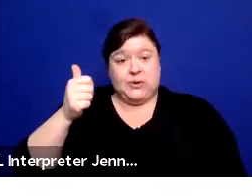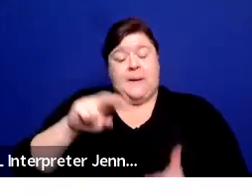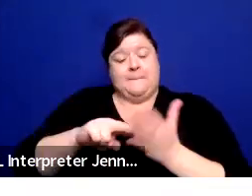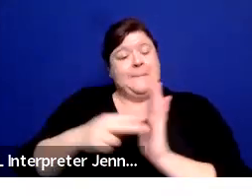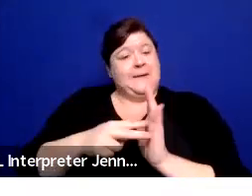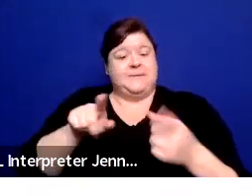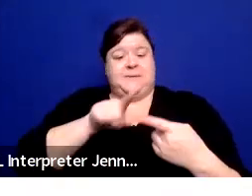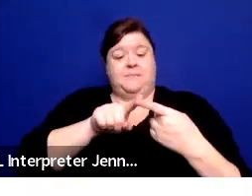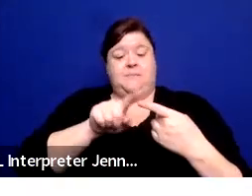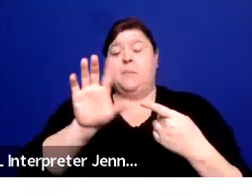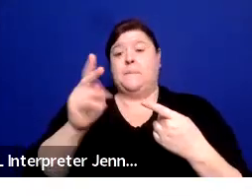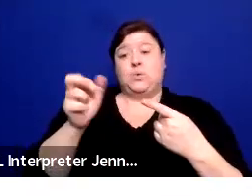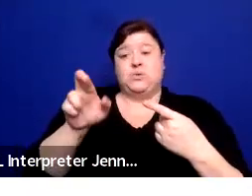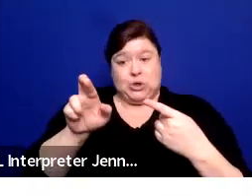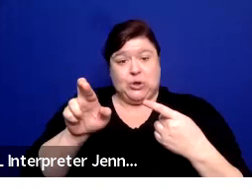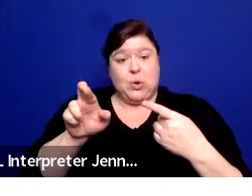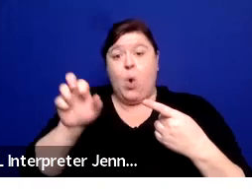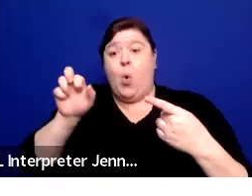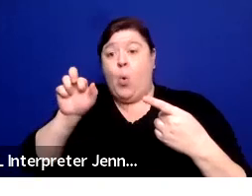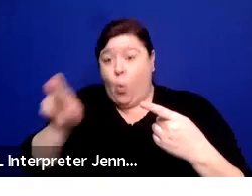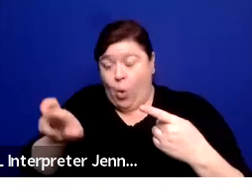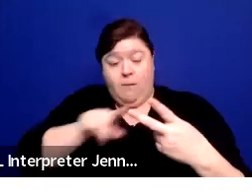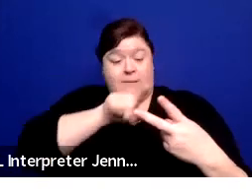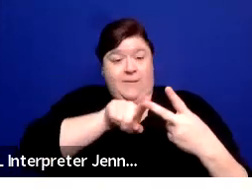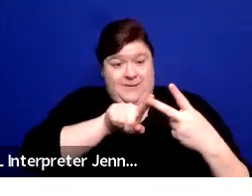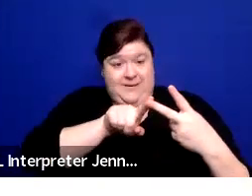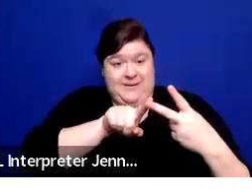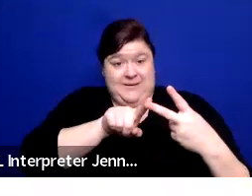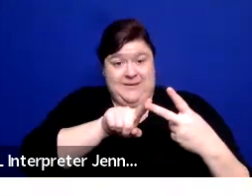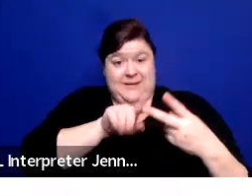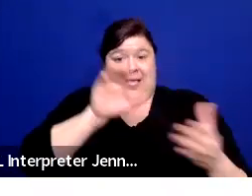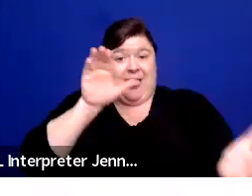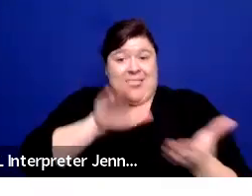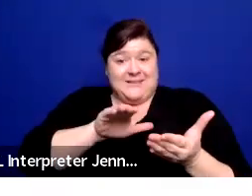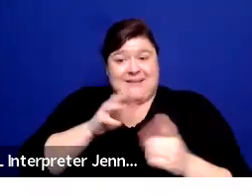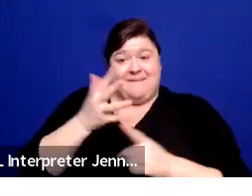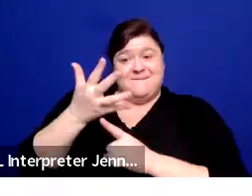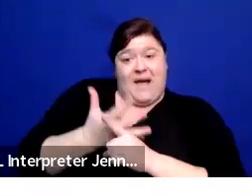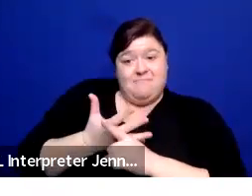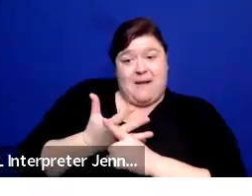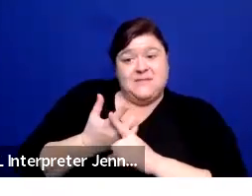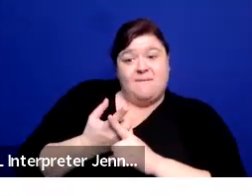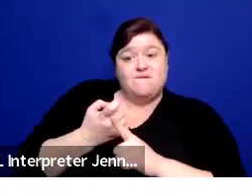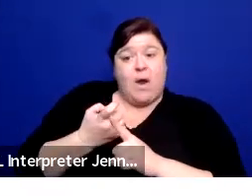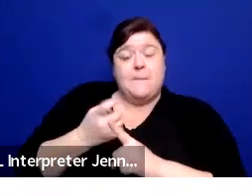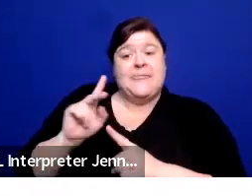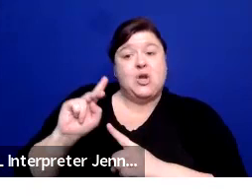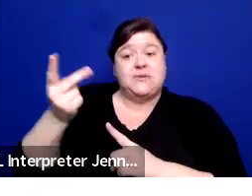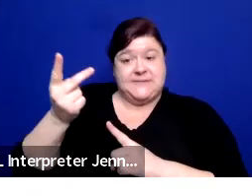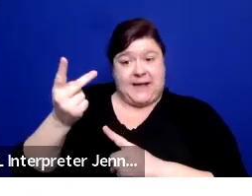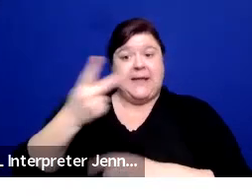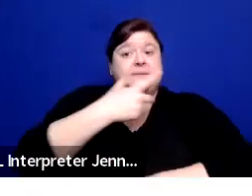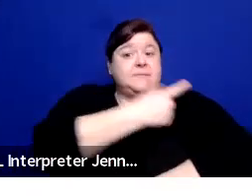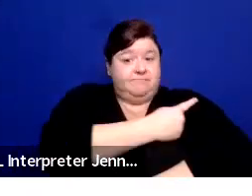had a booster dose or they are less than 5 months out from completing both doses of their